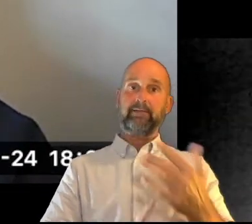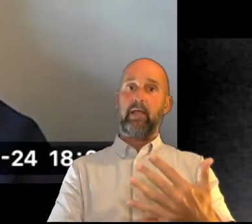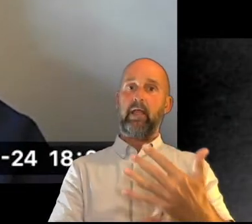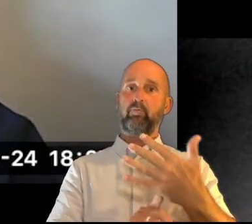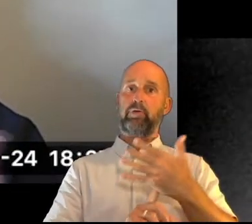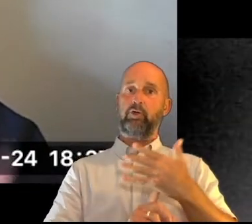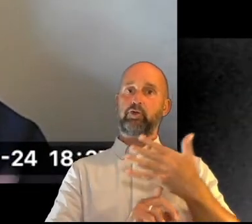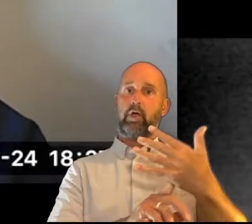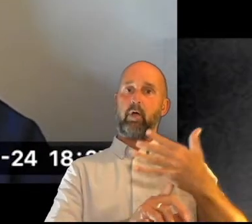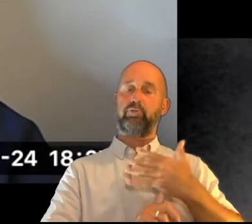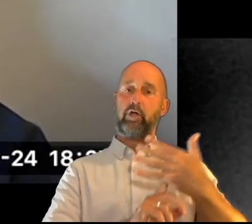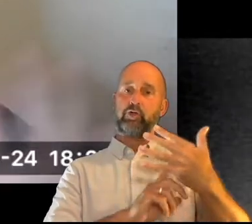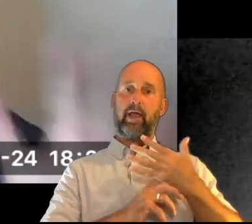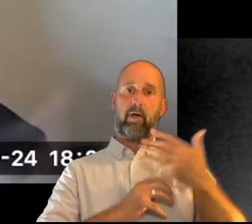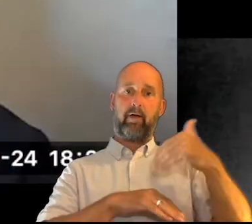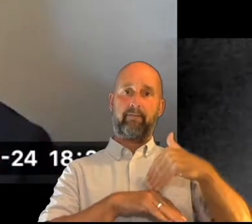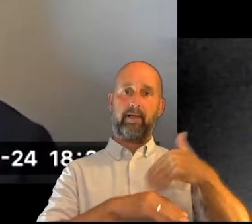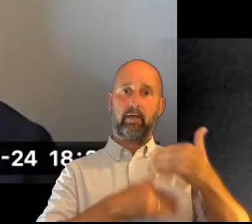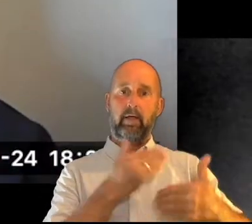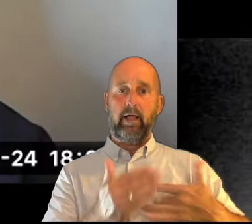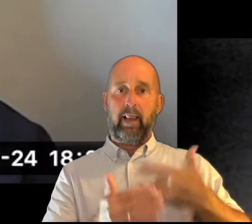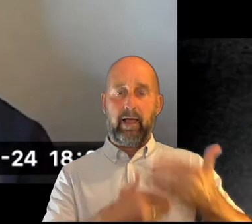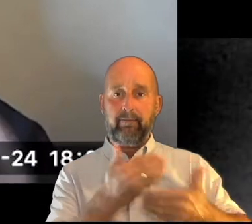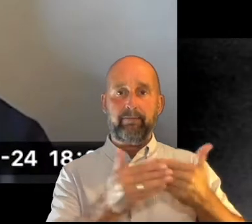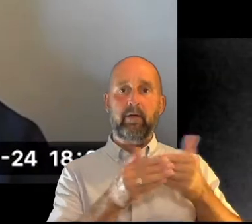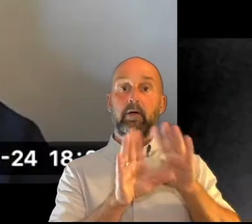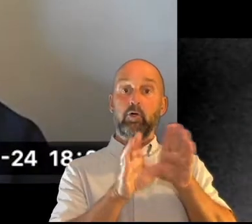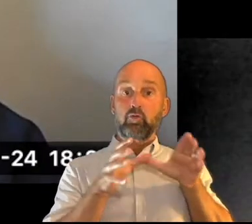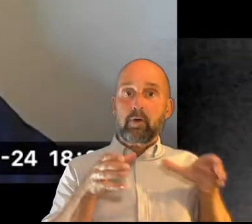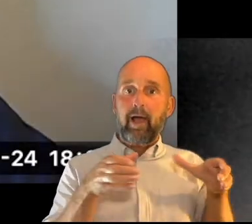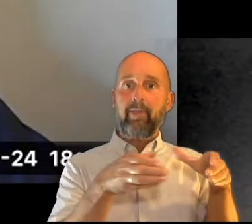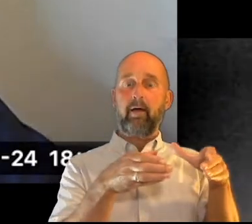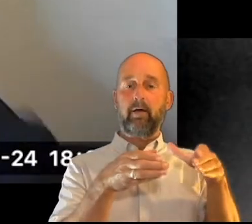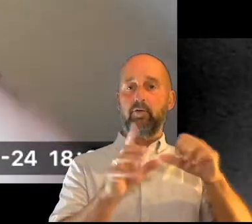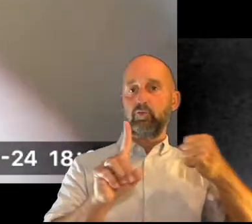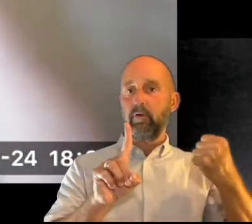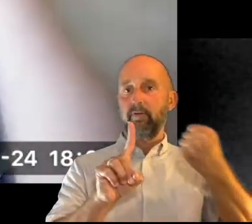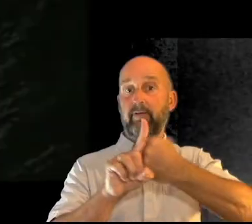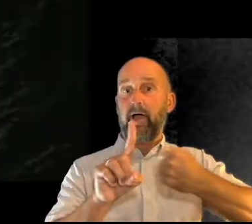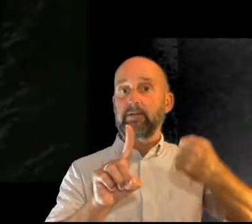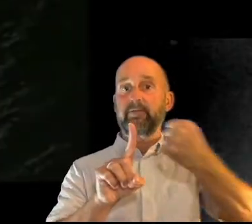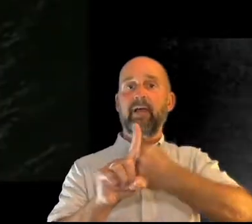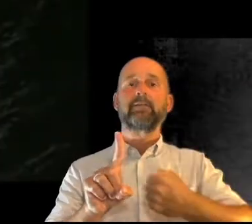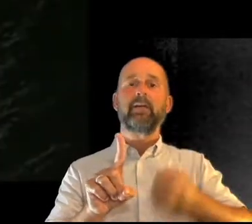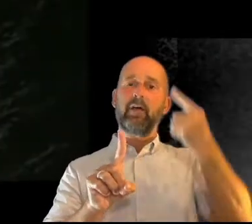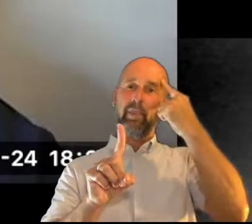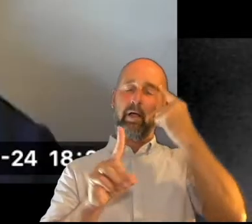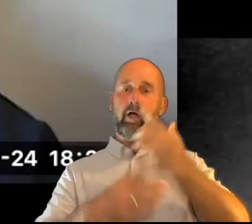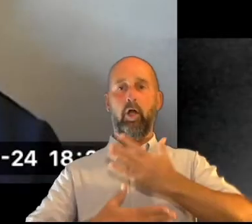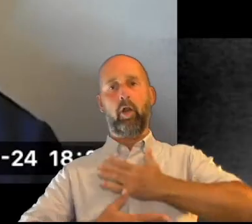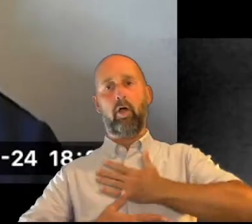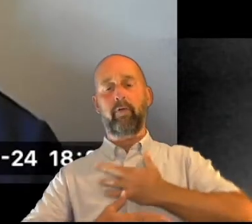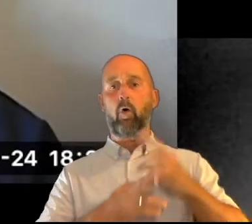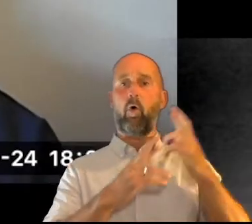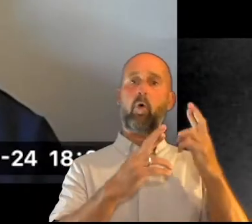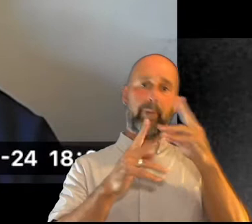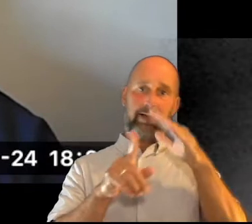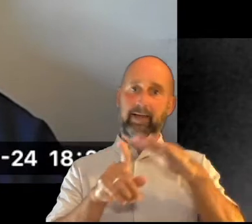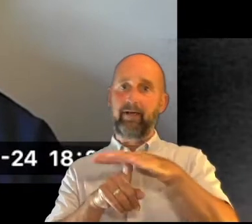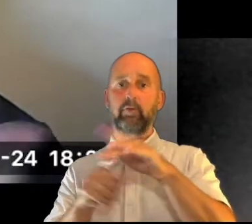every aspect of your life and how you have to sort of gather together to fight that. Just think how love and hope can affect change.